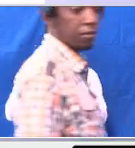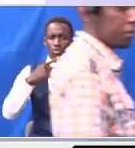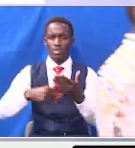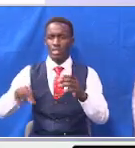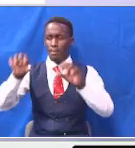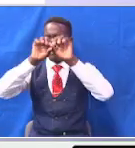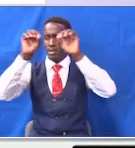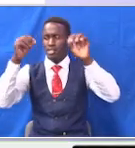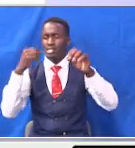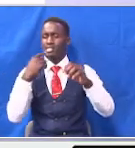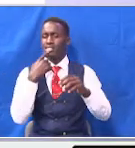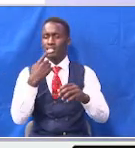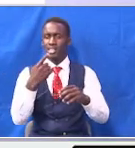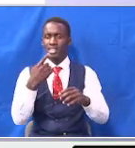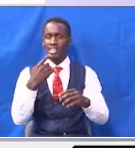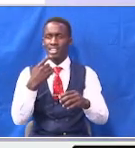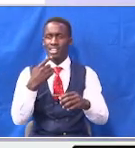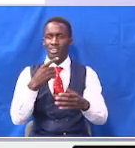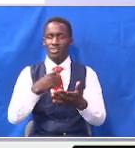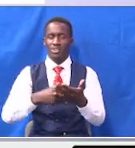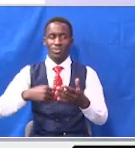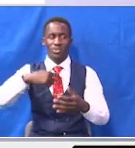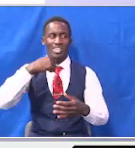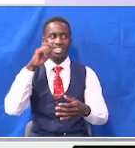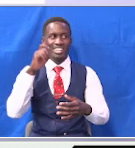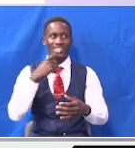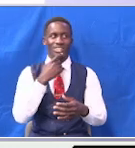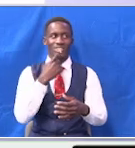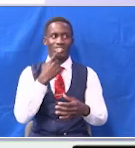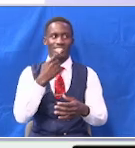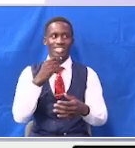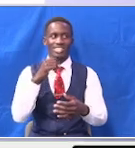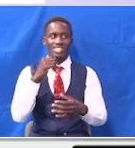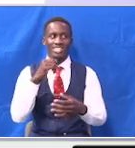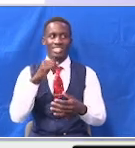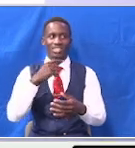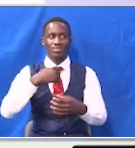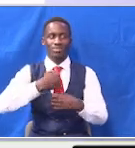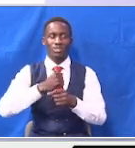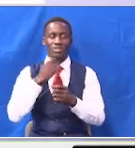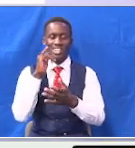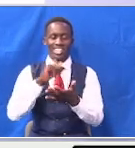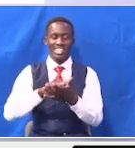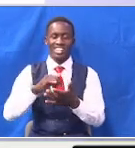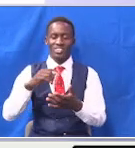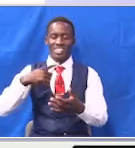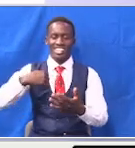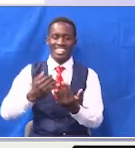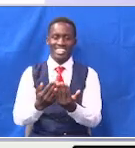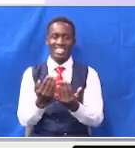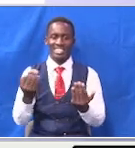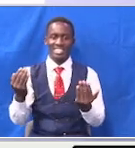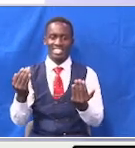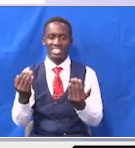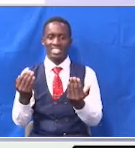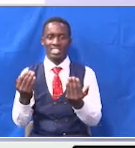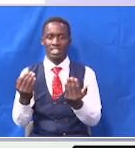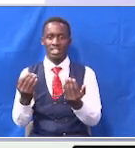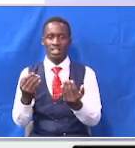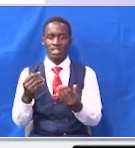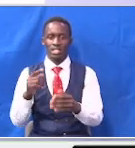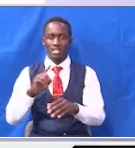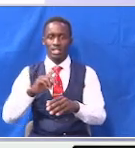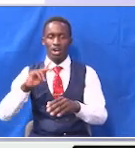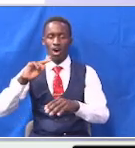impossible to do. What we need to do is make sure we carry Kenyans with us when we articulate policies, and